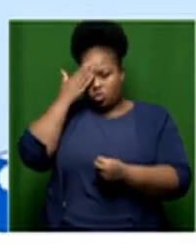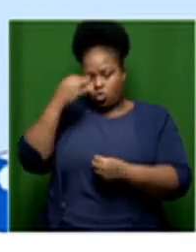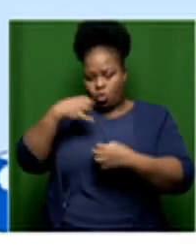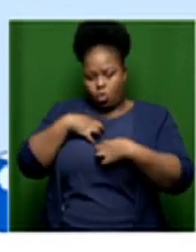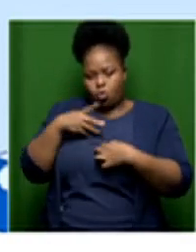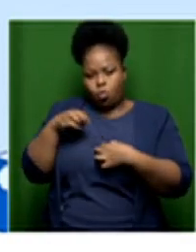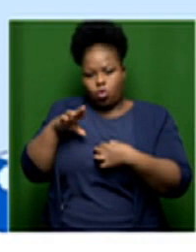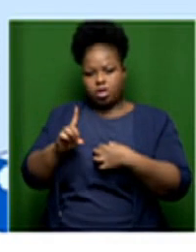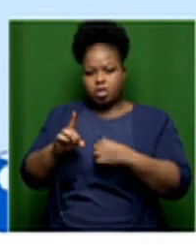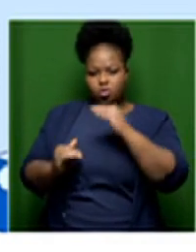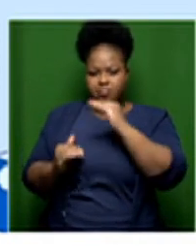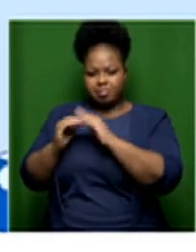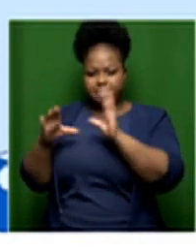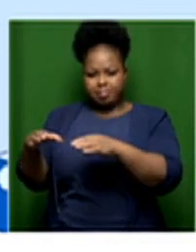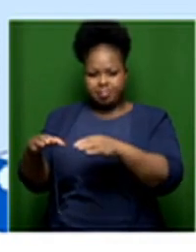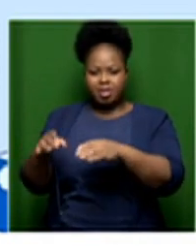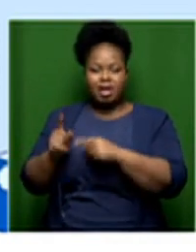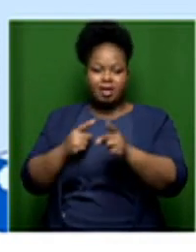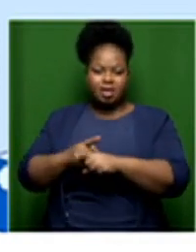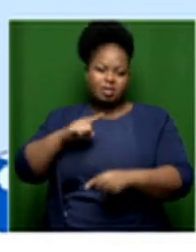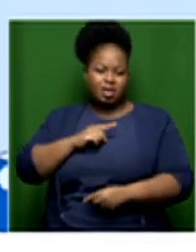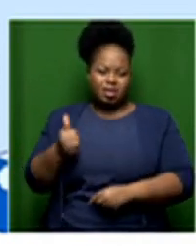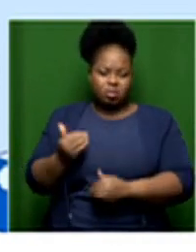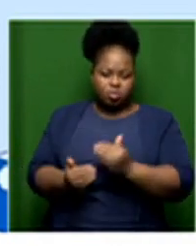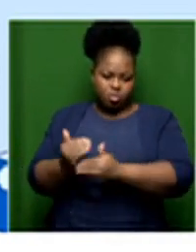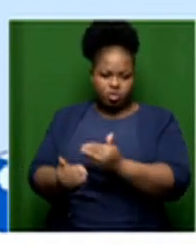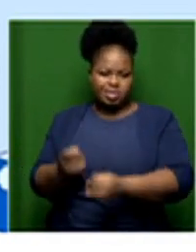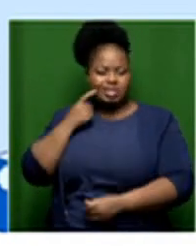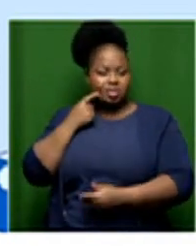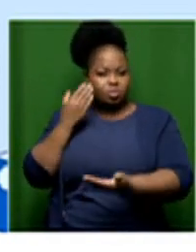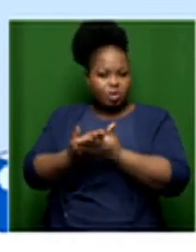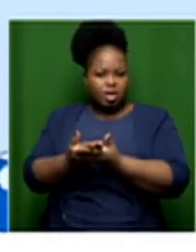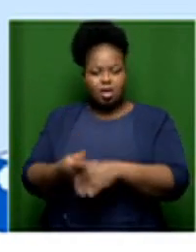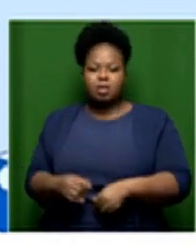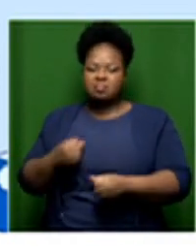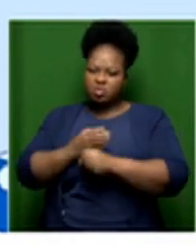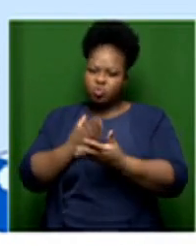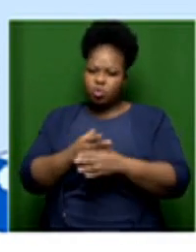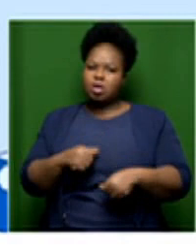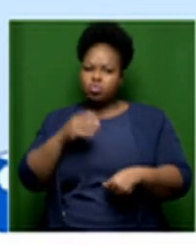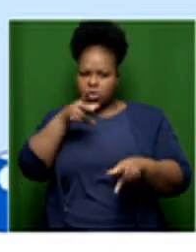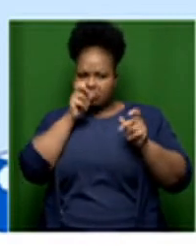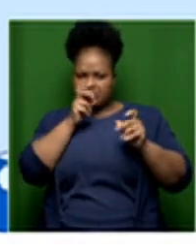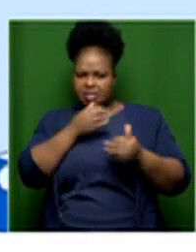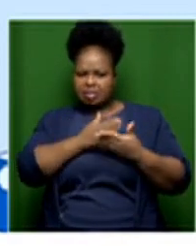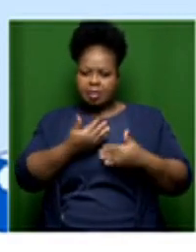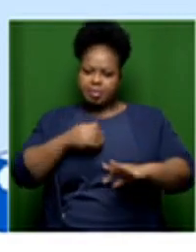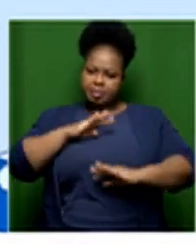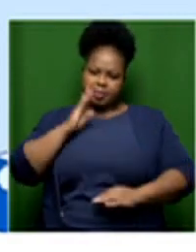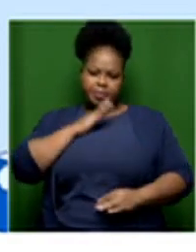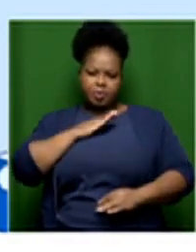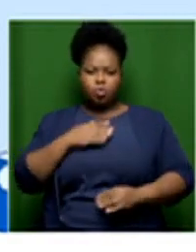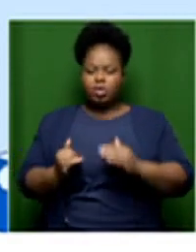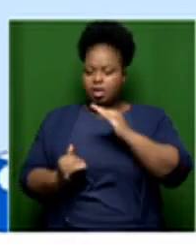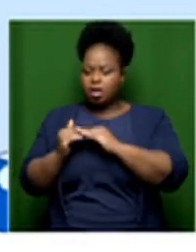So out of that process, we will have an opportunity then to gauge the level of dissatisfaction, if there's any, with the new